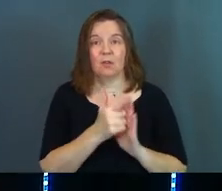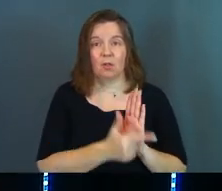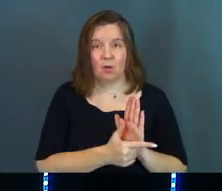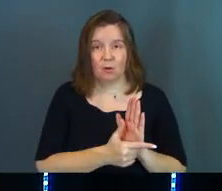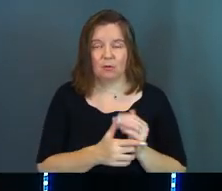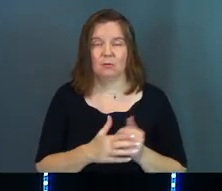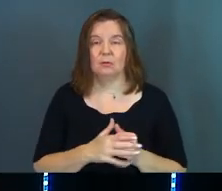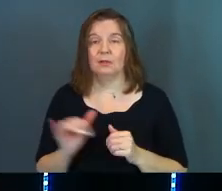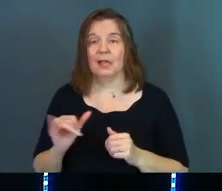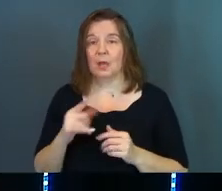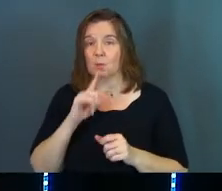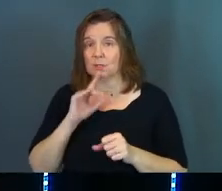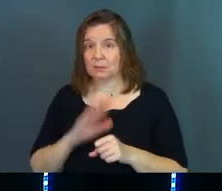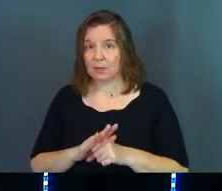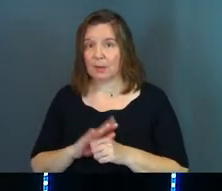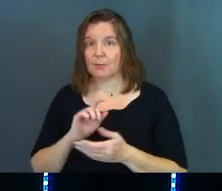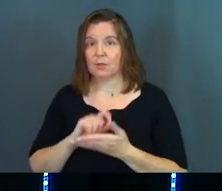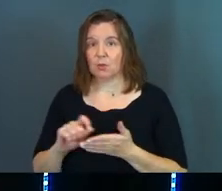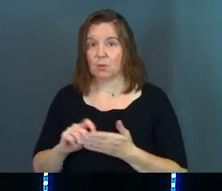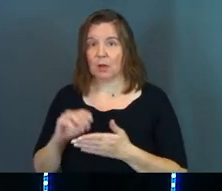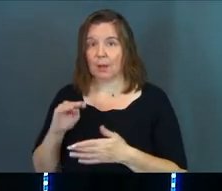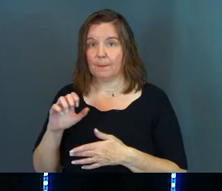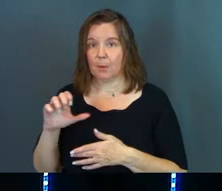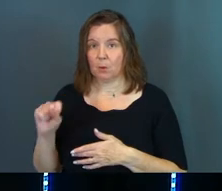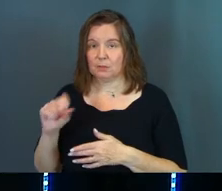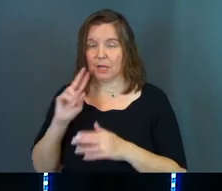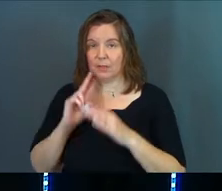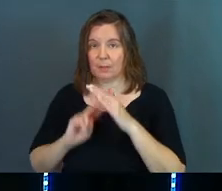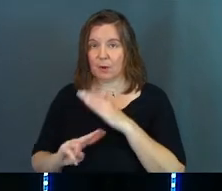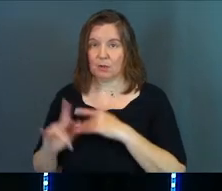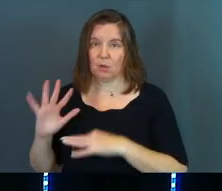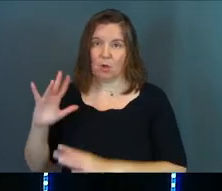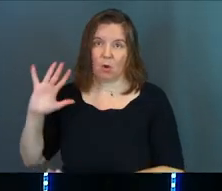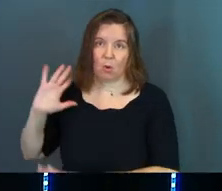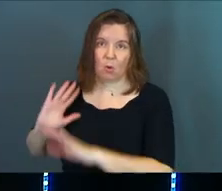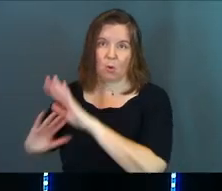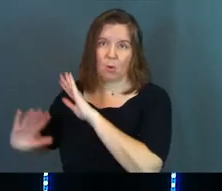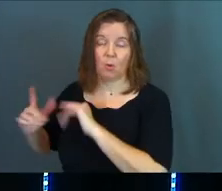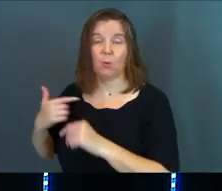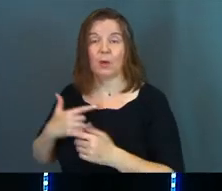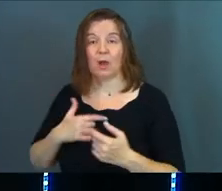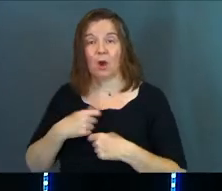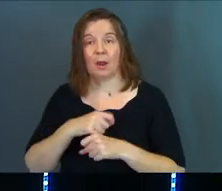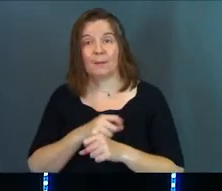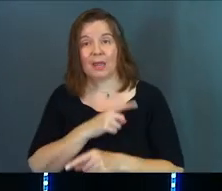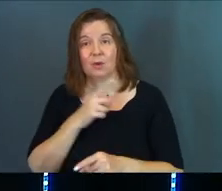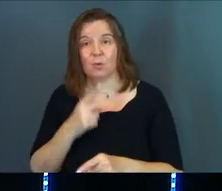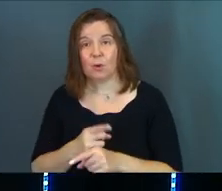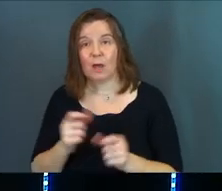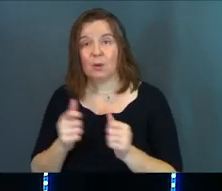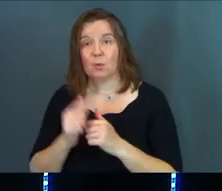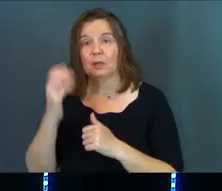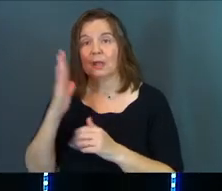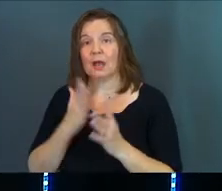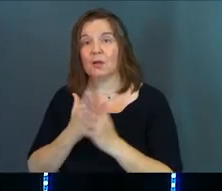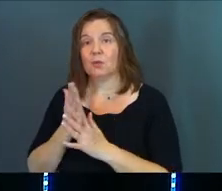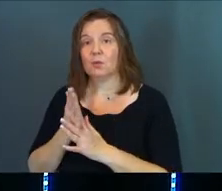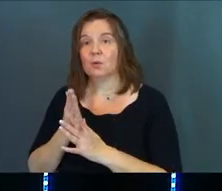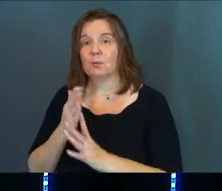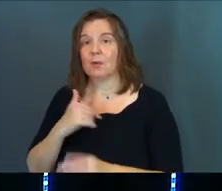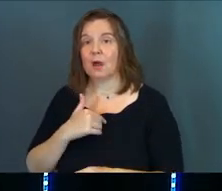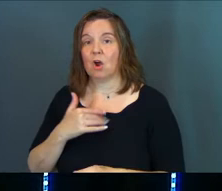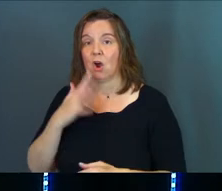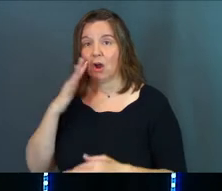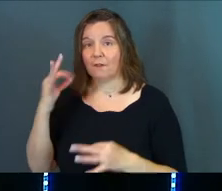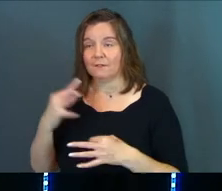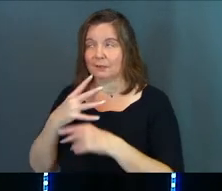law, as was promised in the writings of Moses and the prophets long ago. We are made right with God by placing